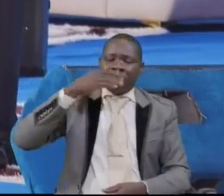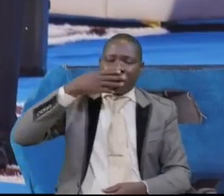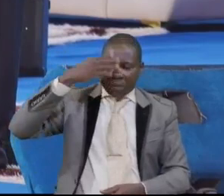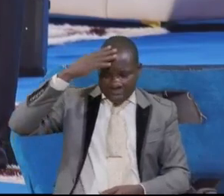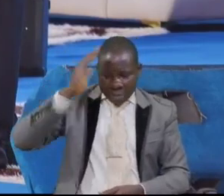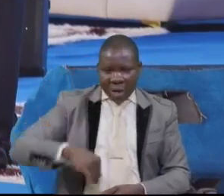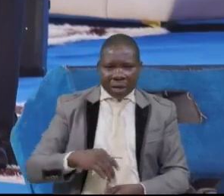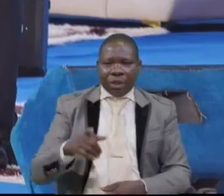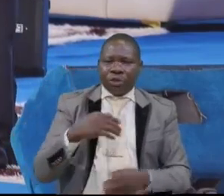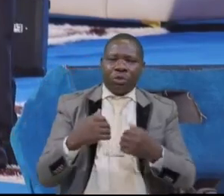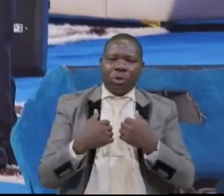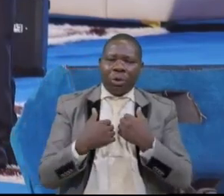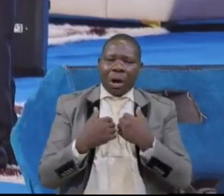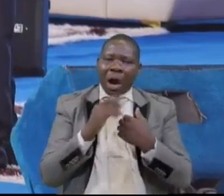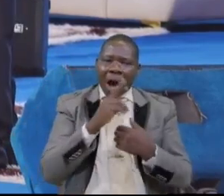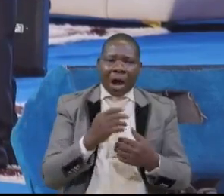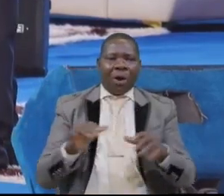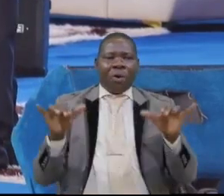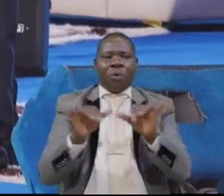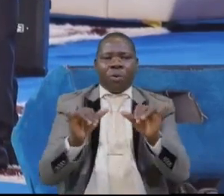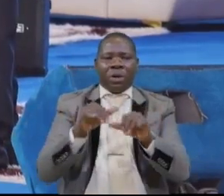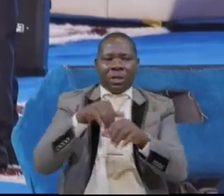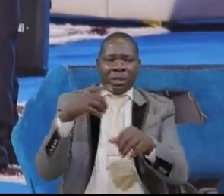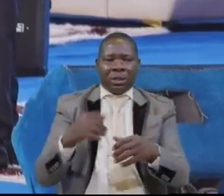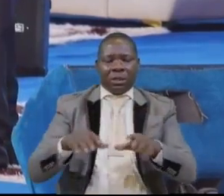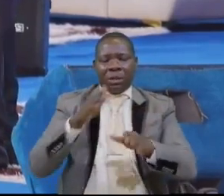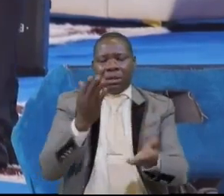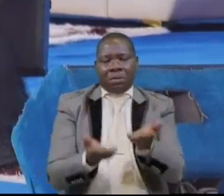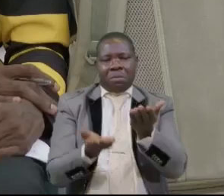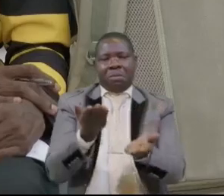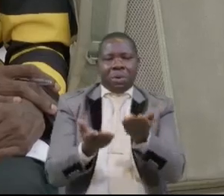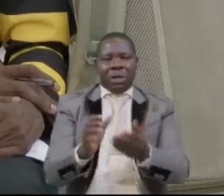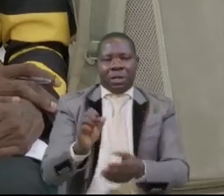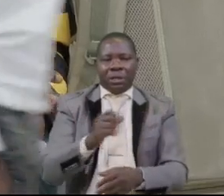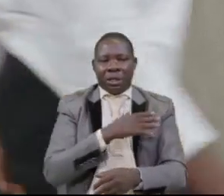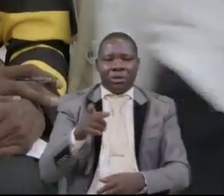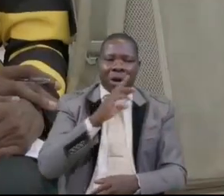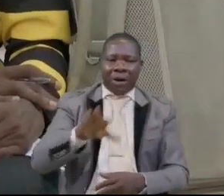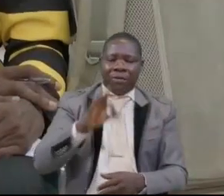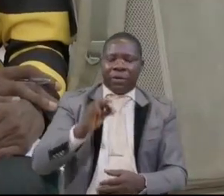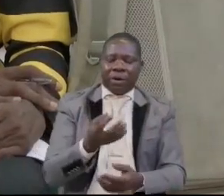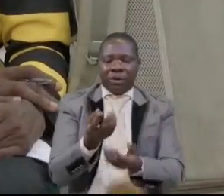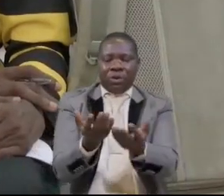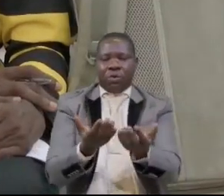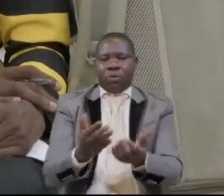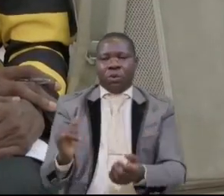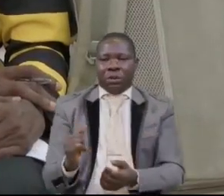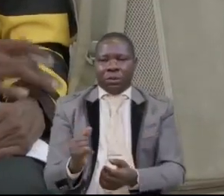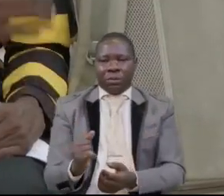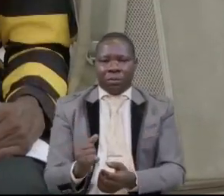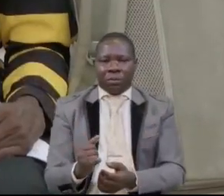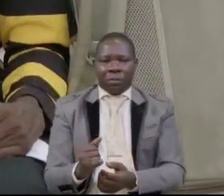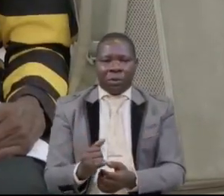W in the balances and not found wanting look at verse 28 in verse 28 thy